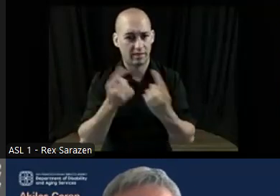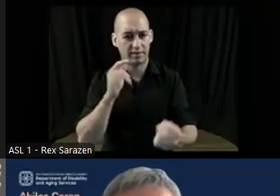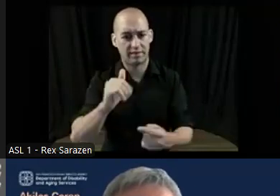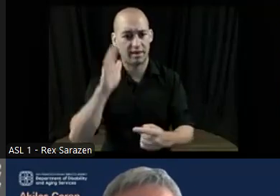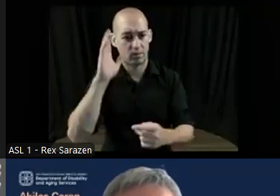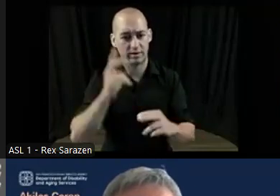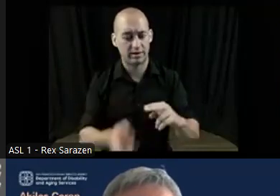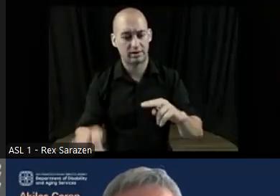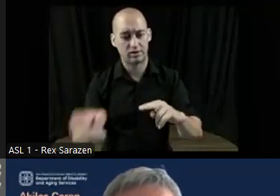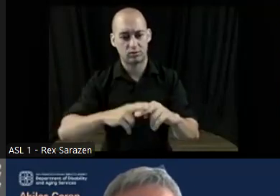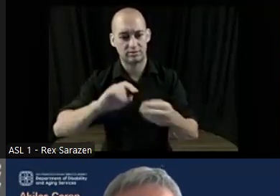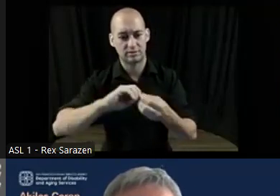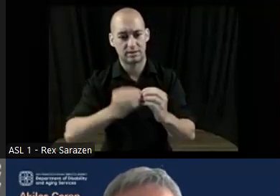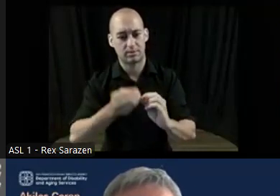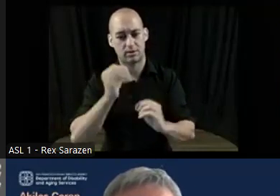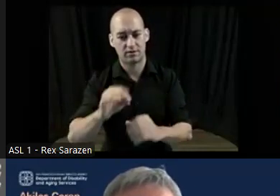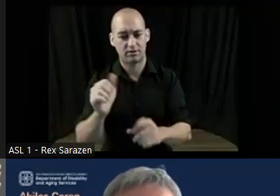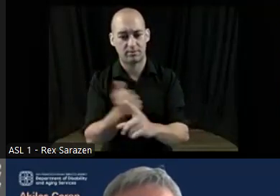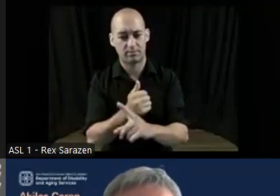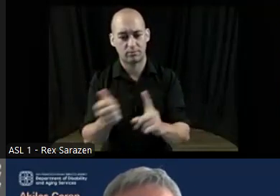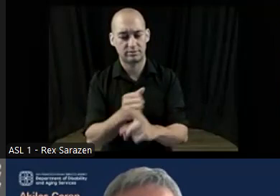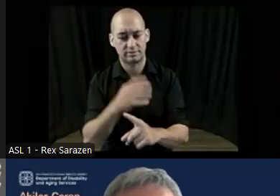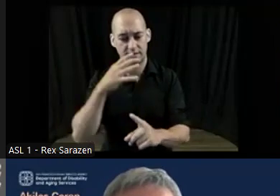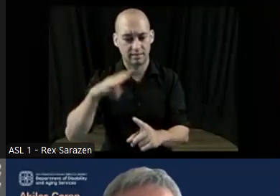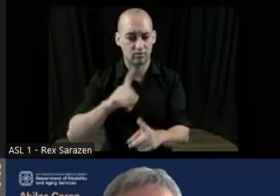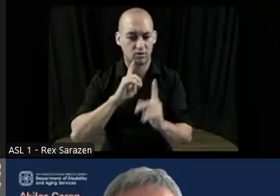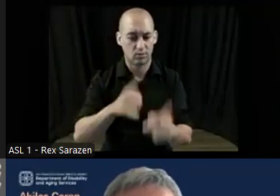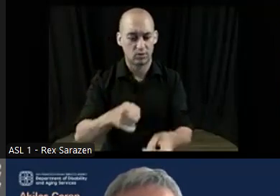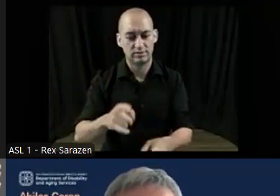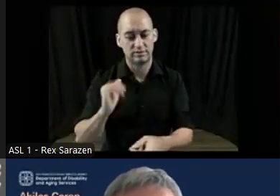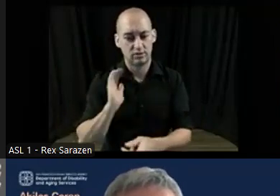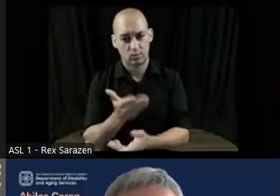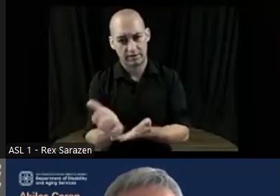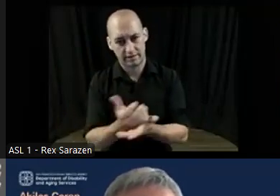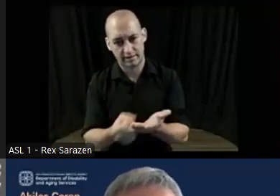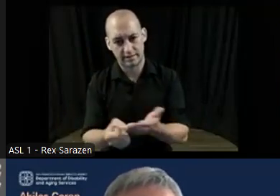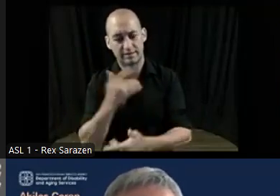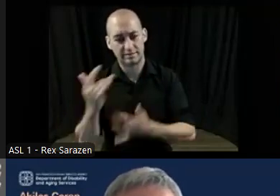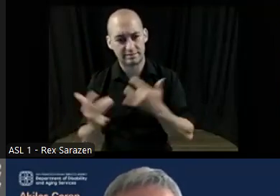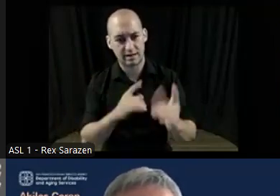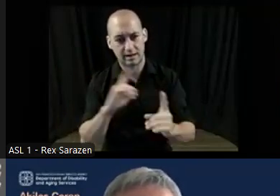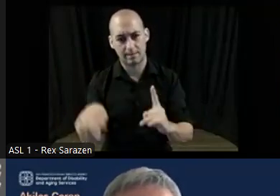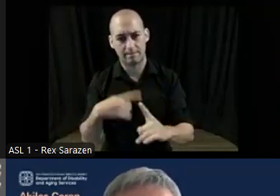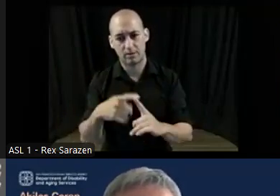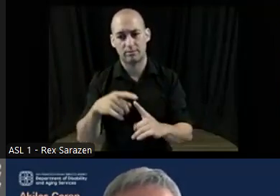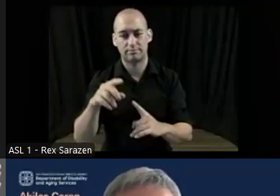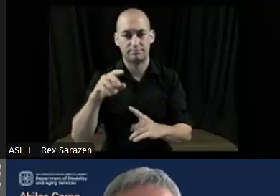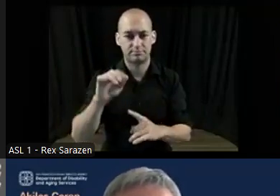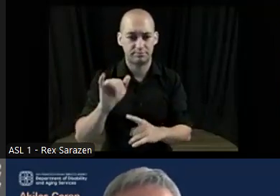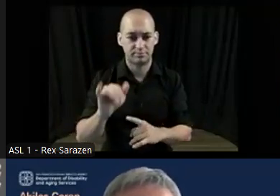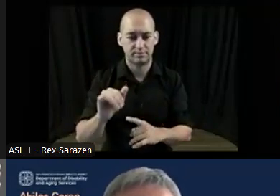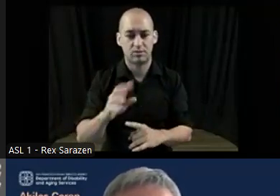increase the number of abuse and neglect reports that we receive. And so we're excited at the prospect of that. I think when we talked to a lot of people about